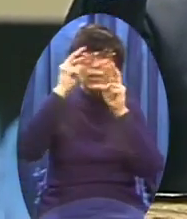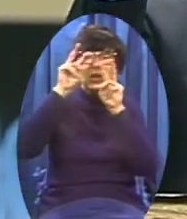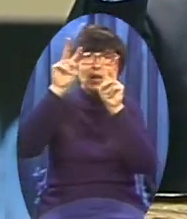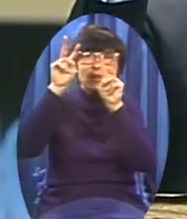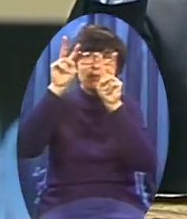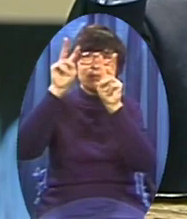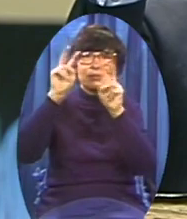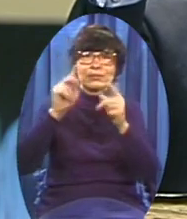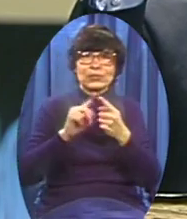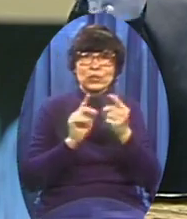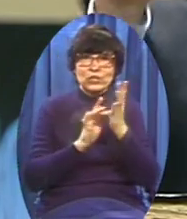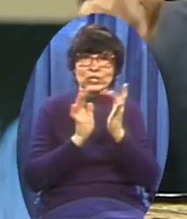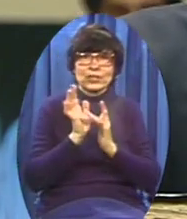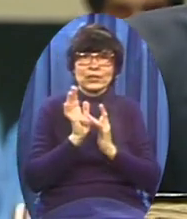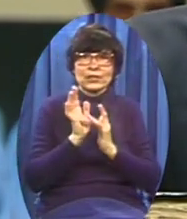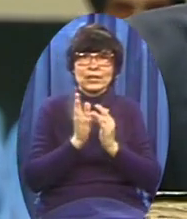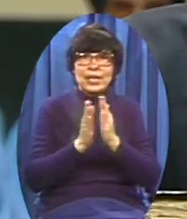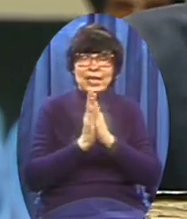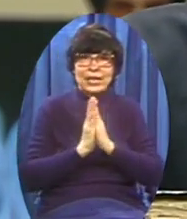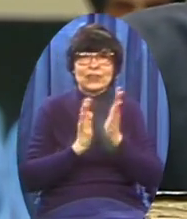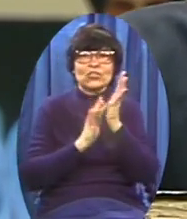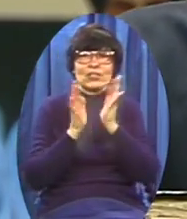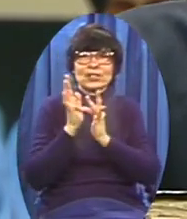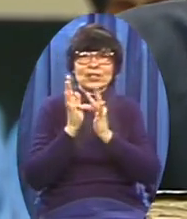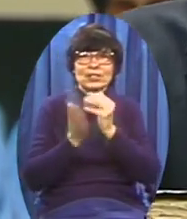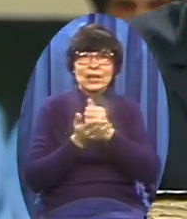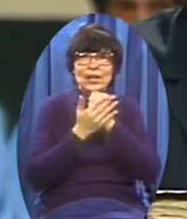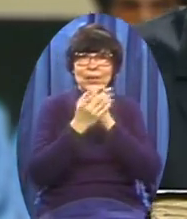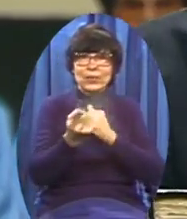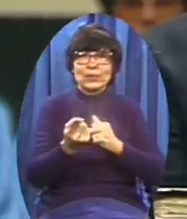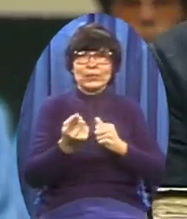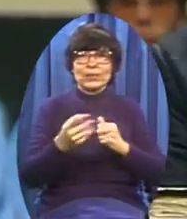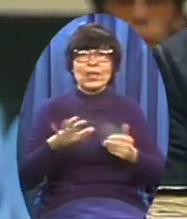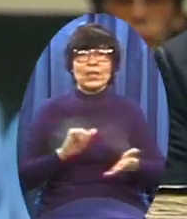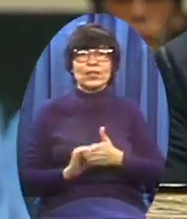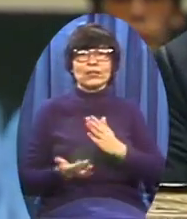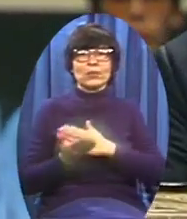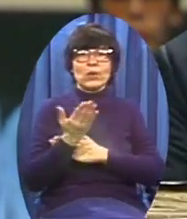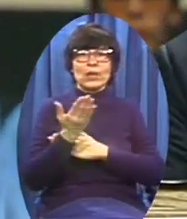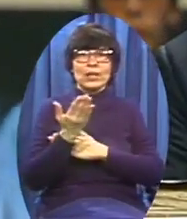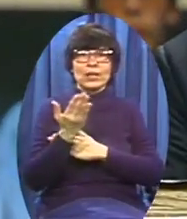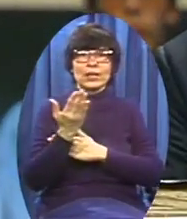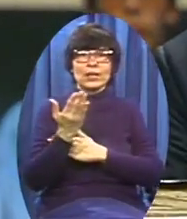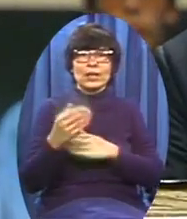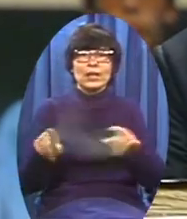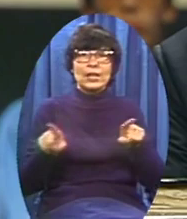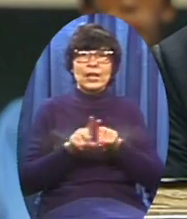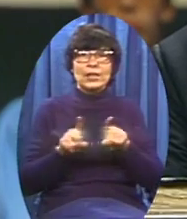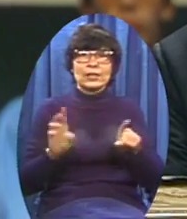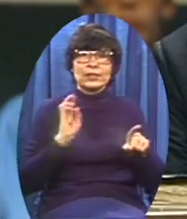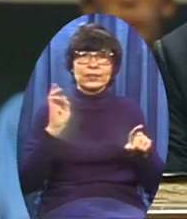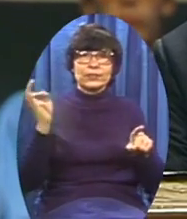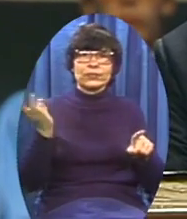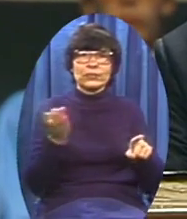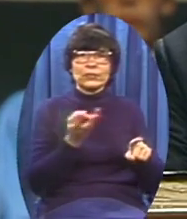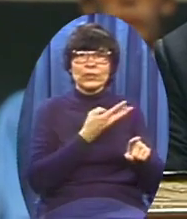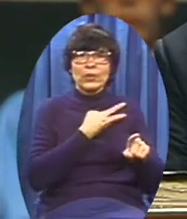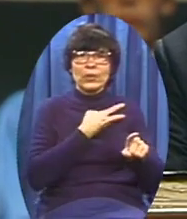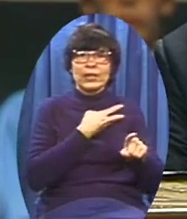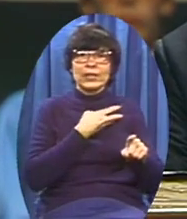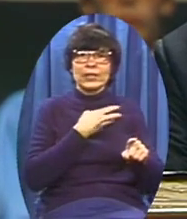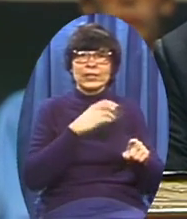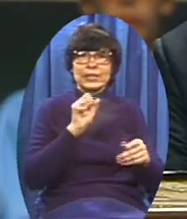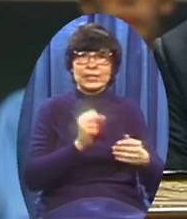Jesus and ask him to help you. This morning, as we stand and sing this invitation